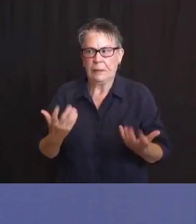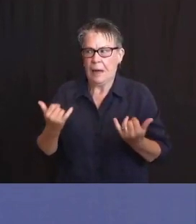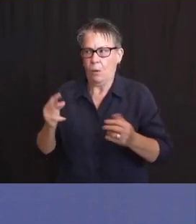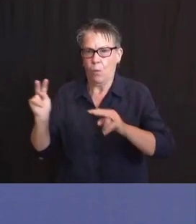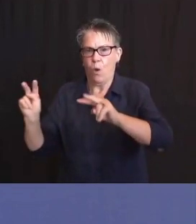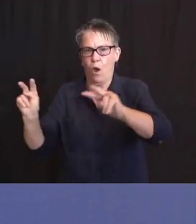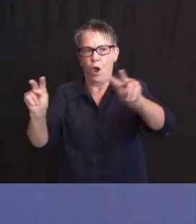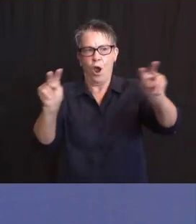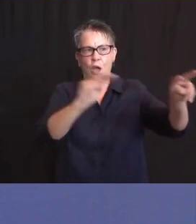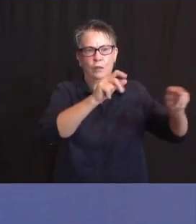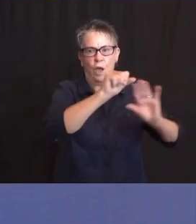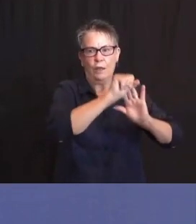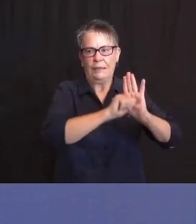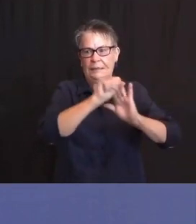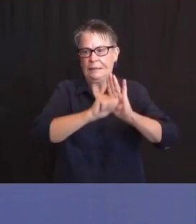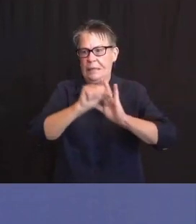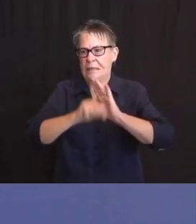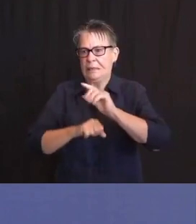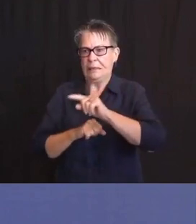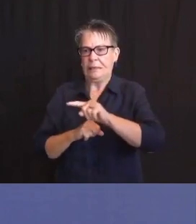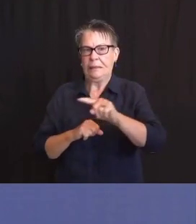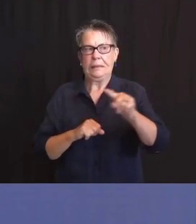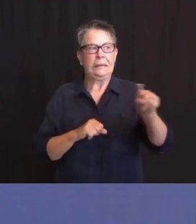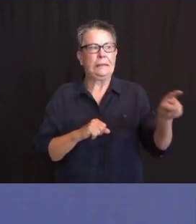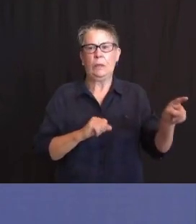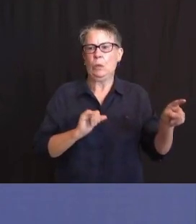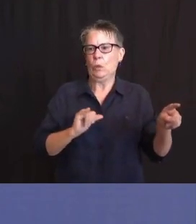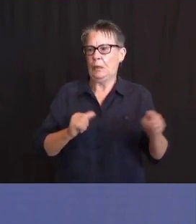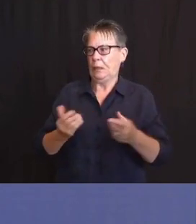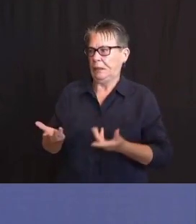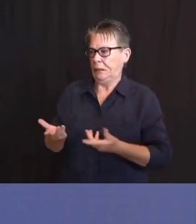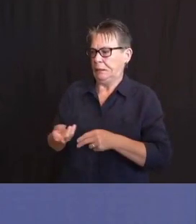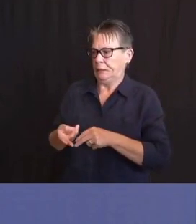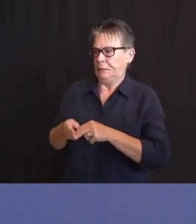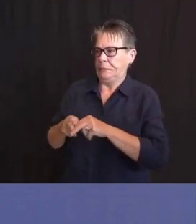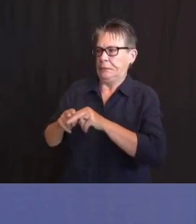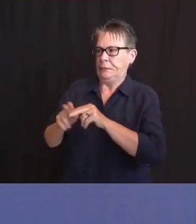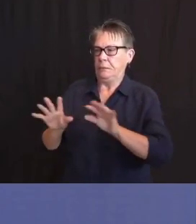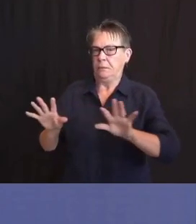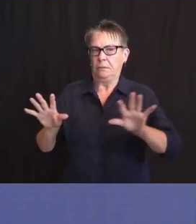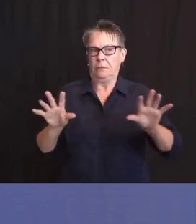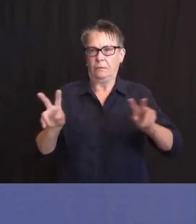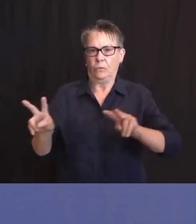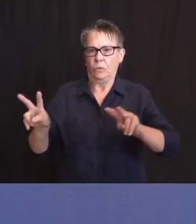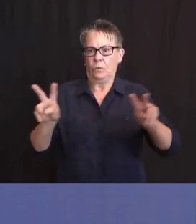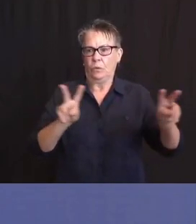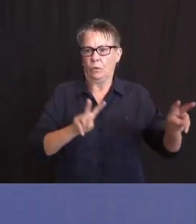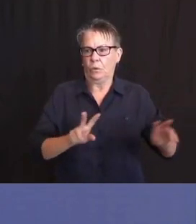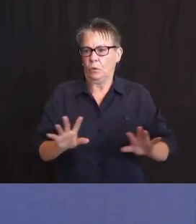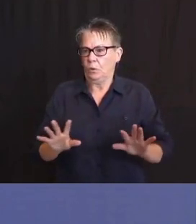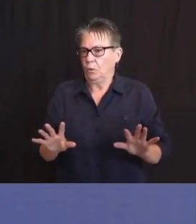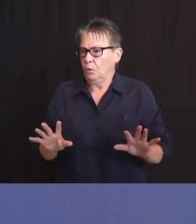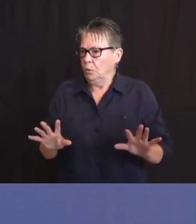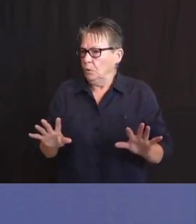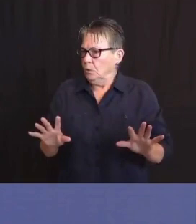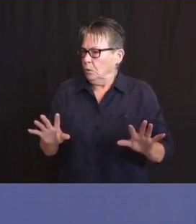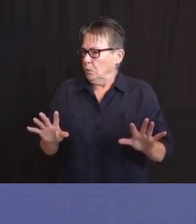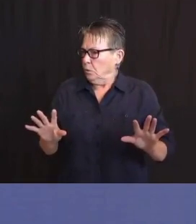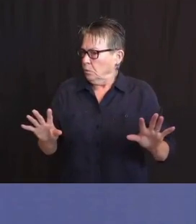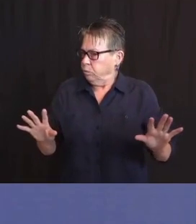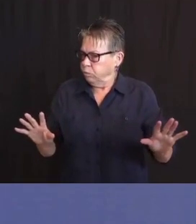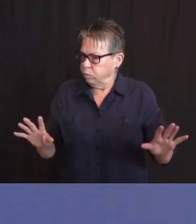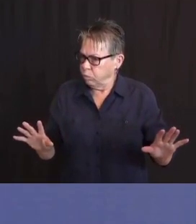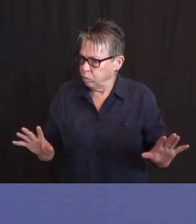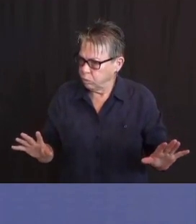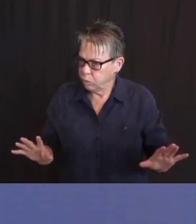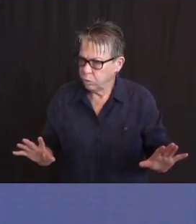our state. We have to repeat again, Judy, it is a big day, notwithstanding the increase in cases, that for the first